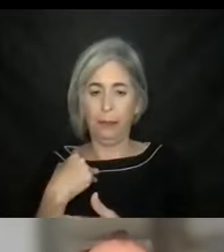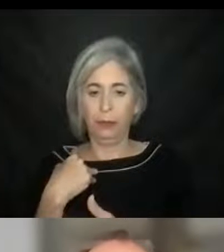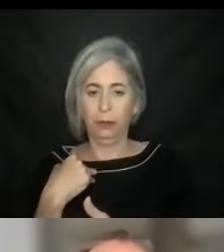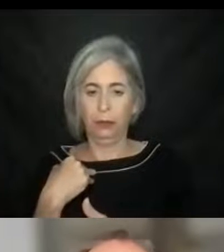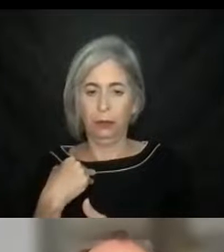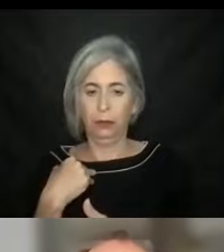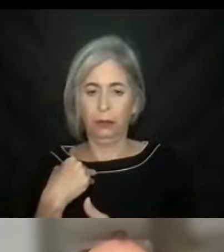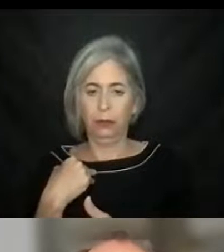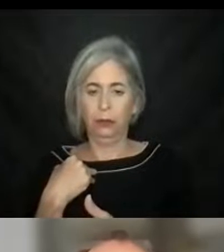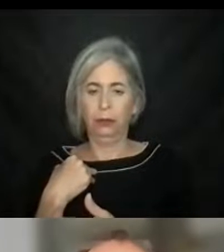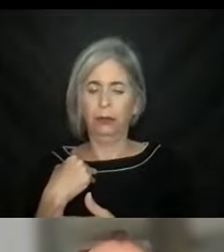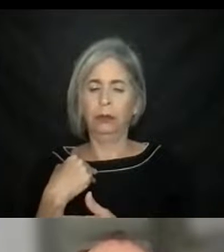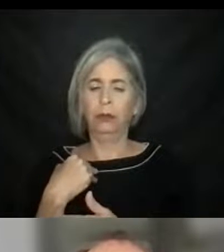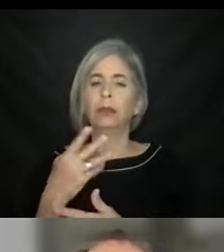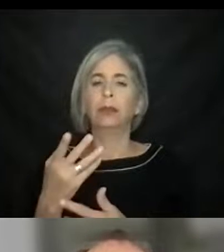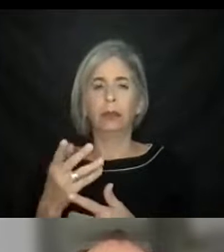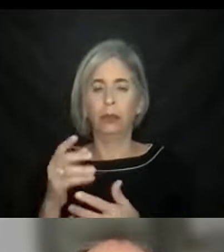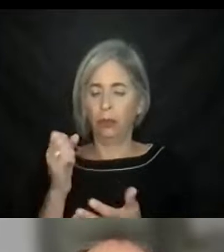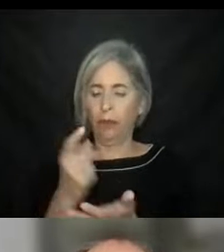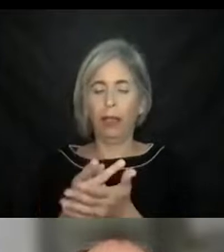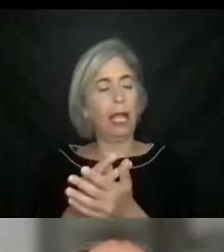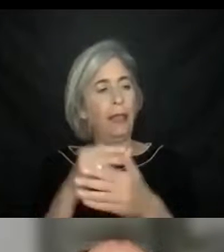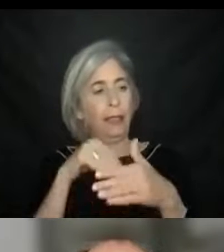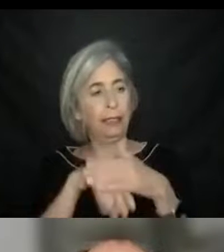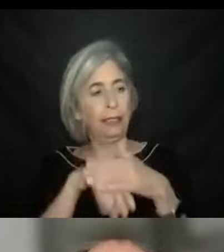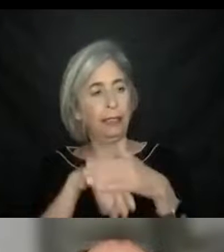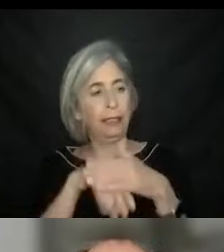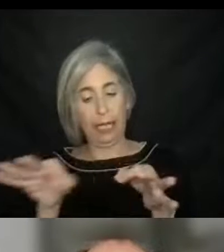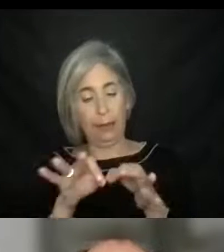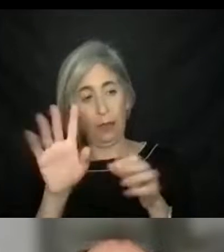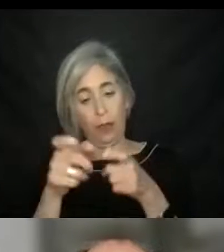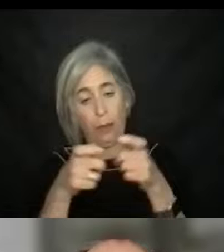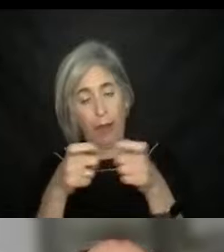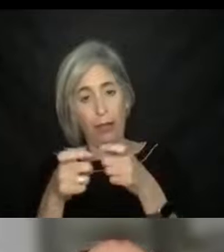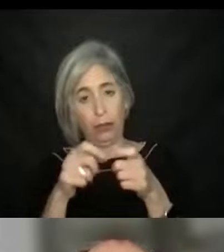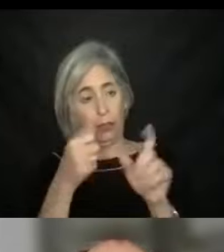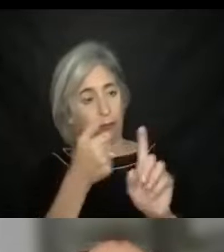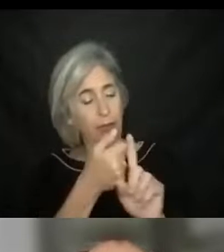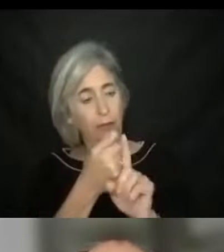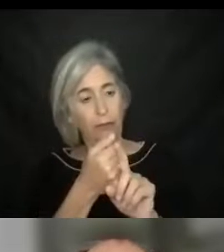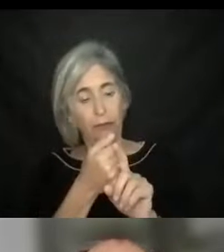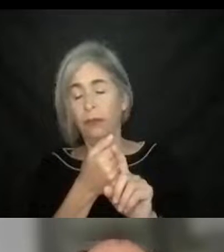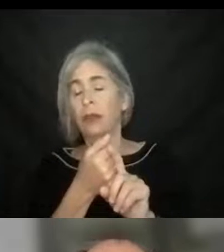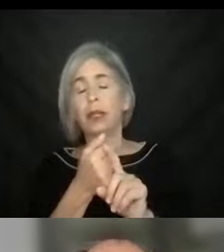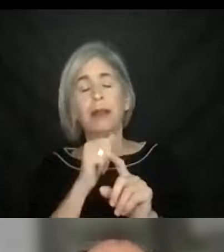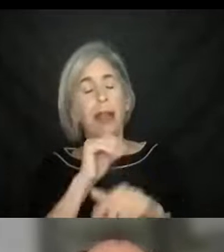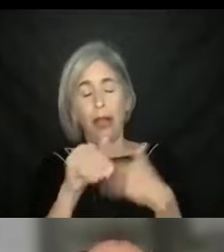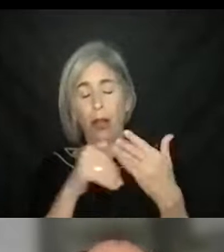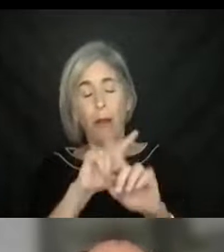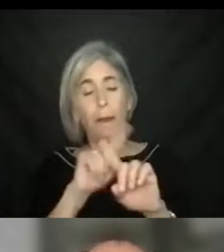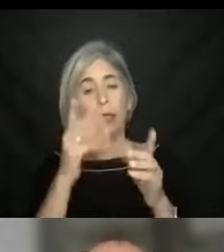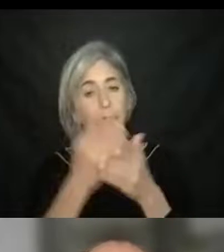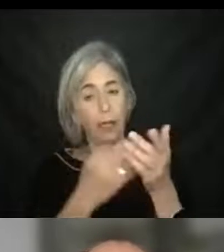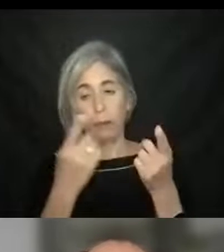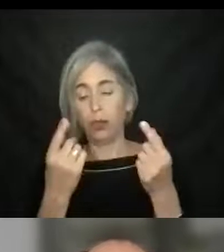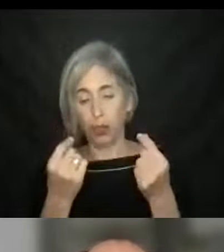check for the validate the accessibility statements to their manual monitoring as well. Not all, but some do. And